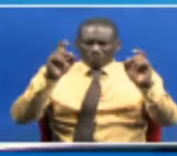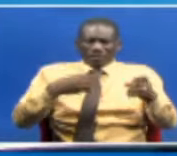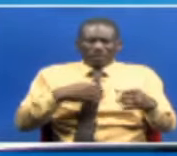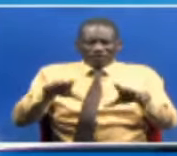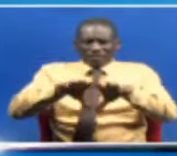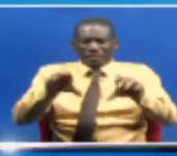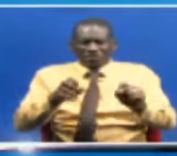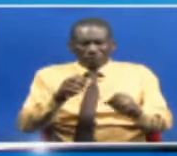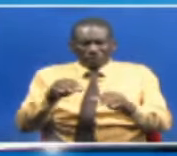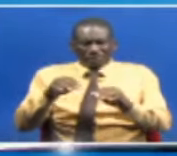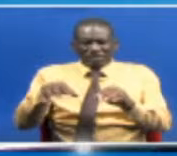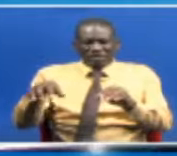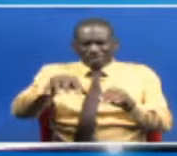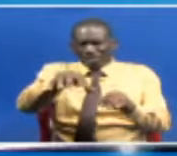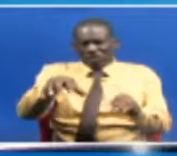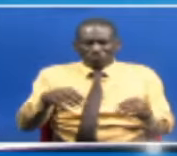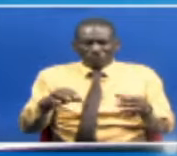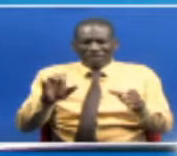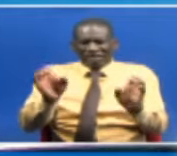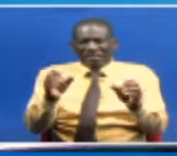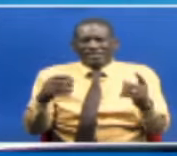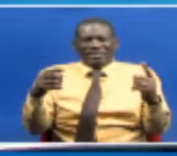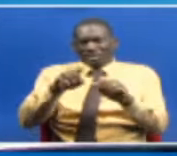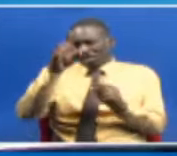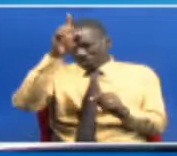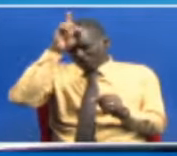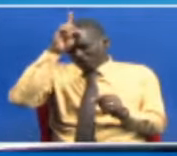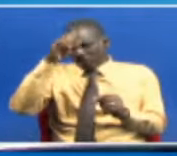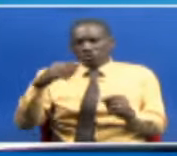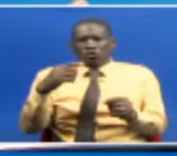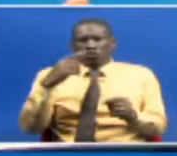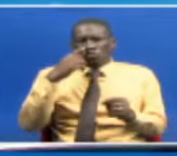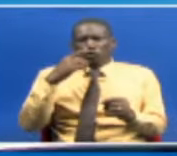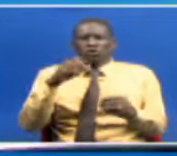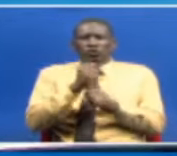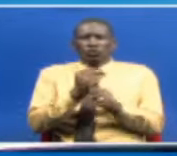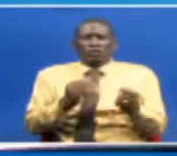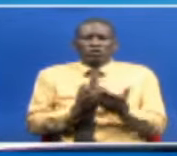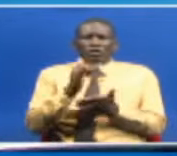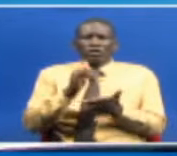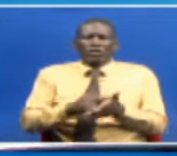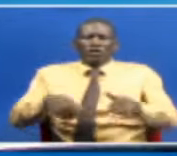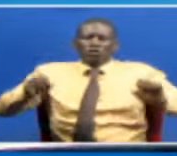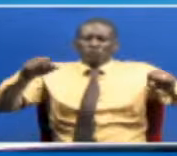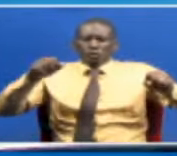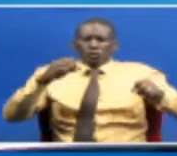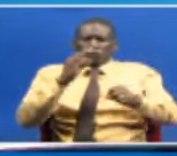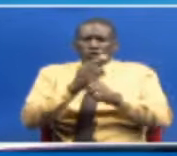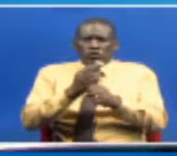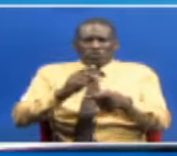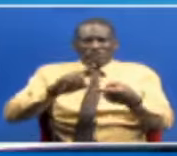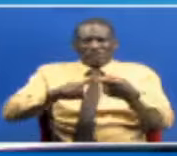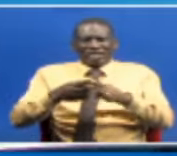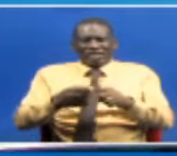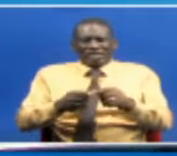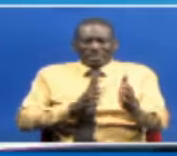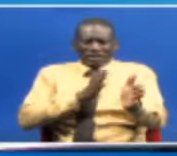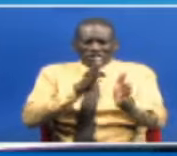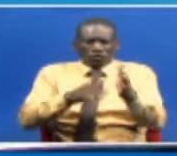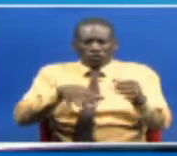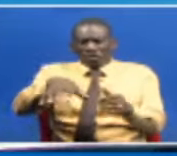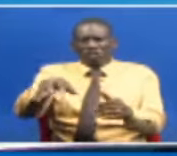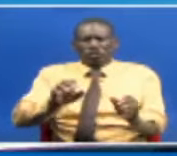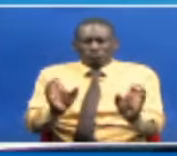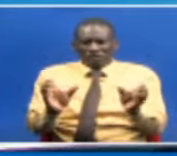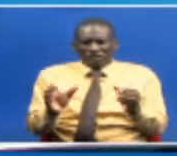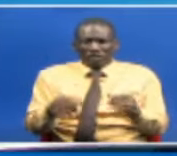delivers gas all the way down to our rural homes to ensure that we are able to use the standard gauge railway to transport the gas. We